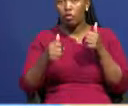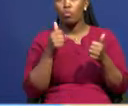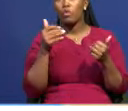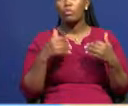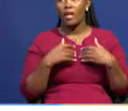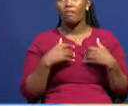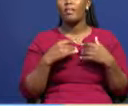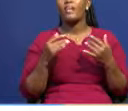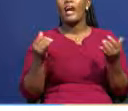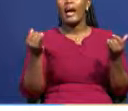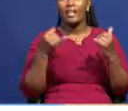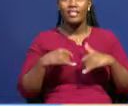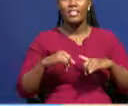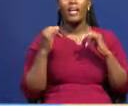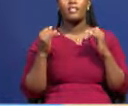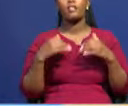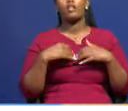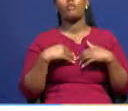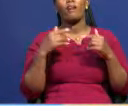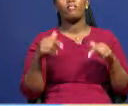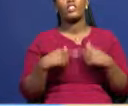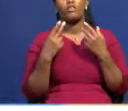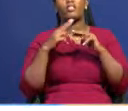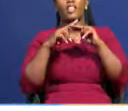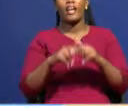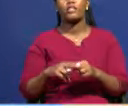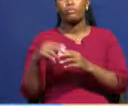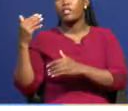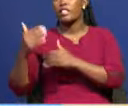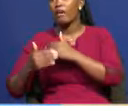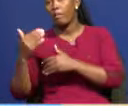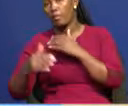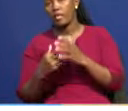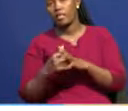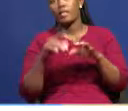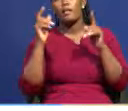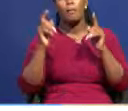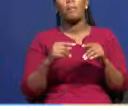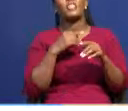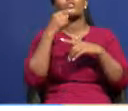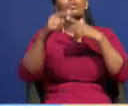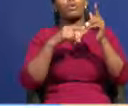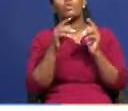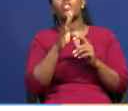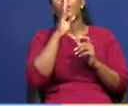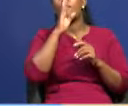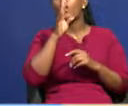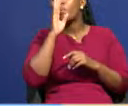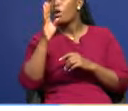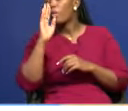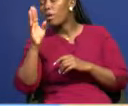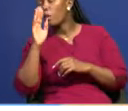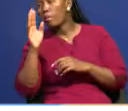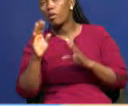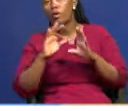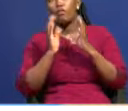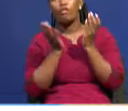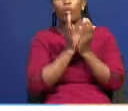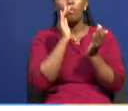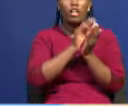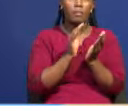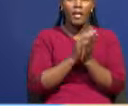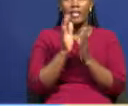to create this self-reliance within our borders so that we don't have to go keep on borrowing from the World Bank and other